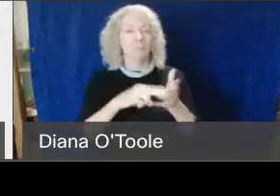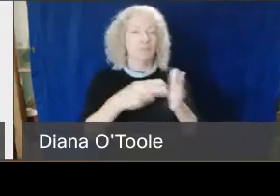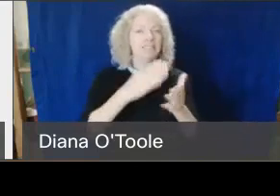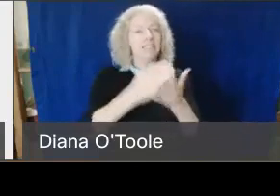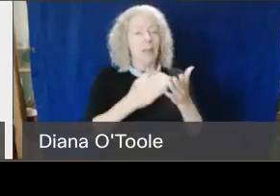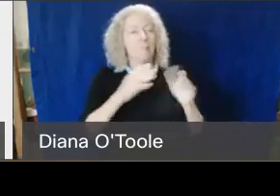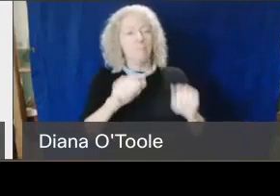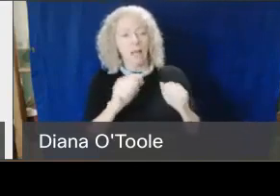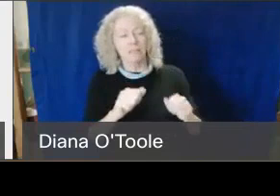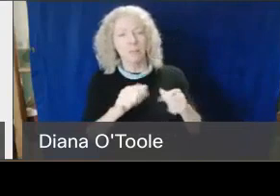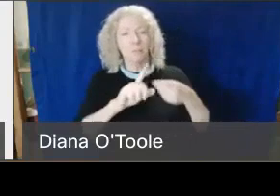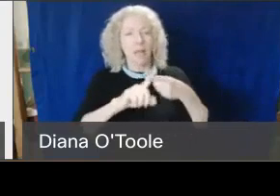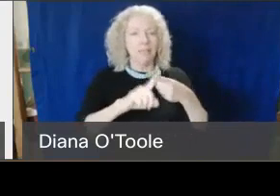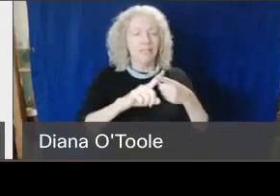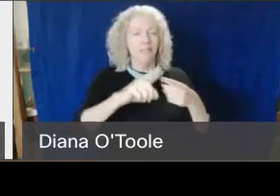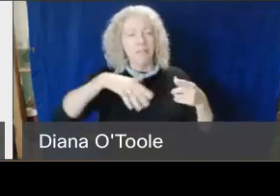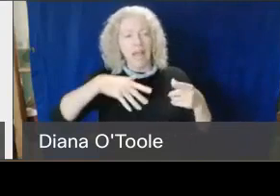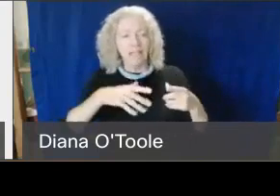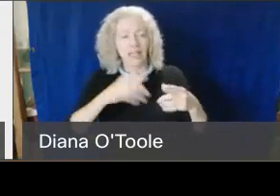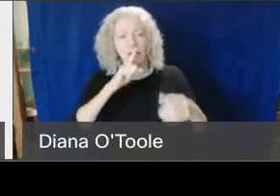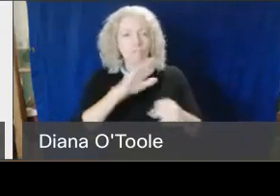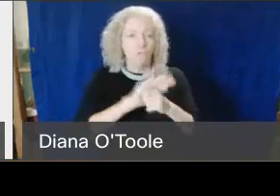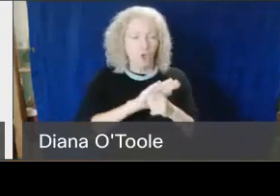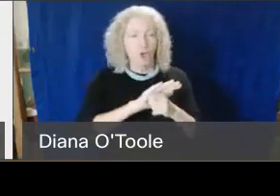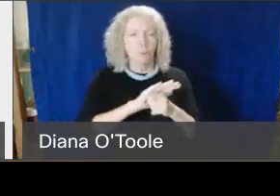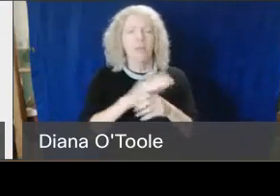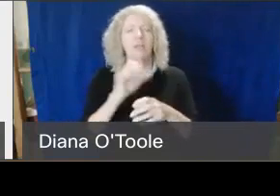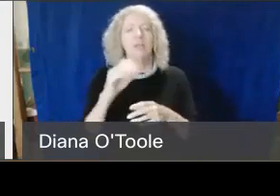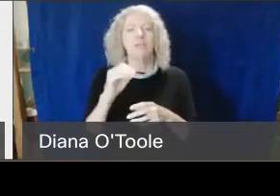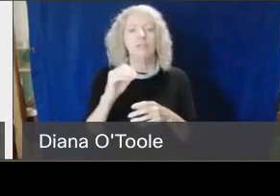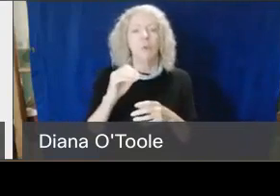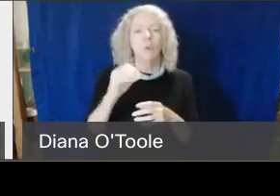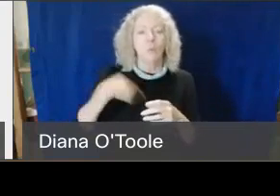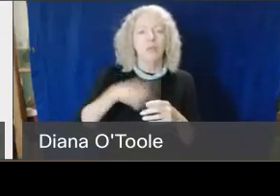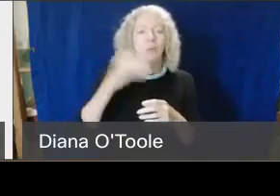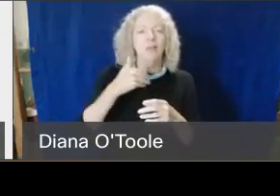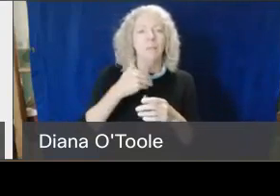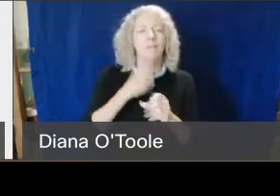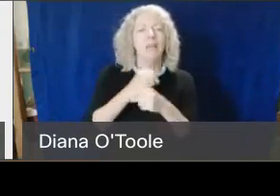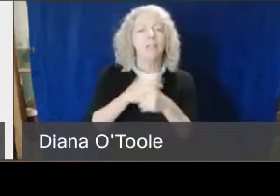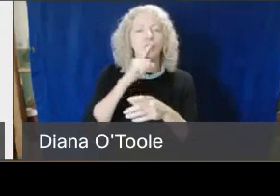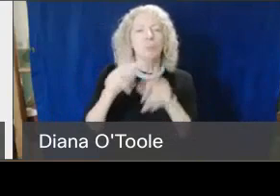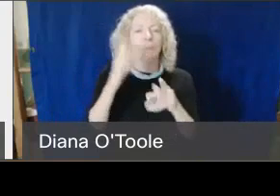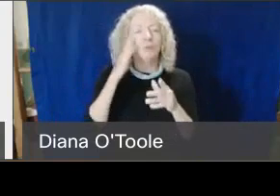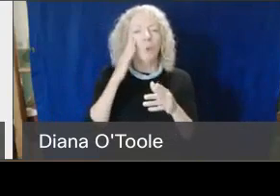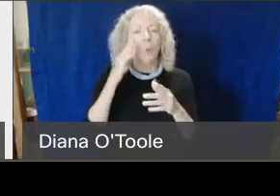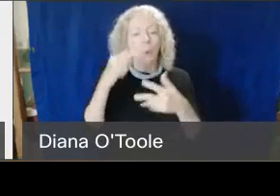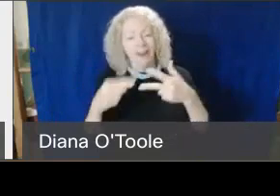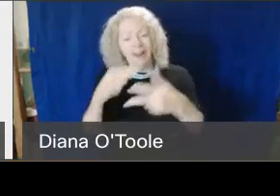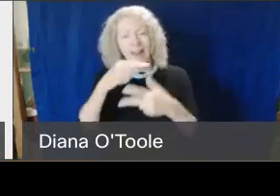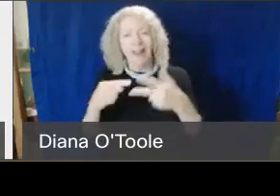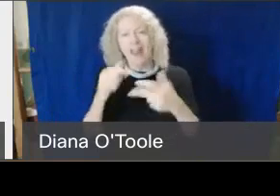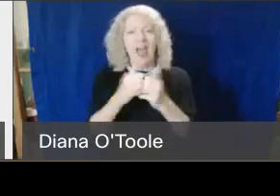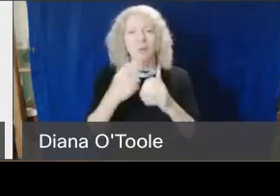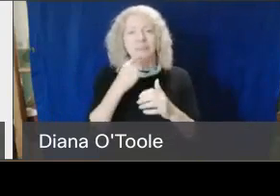symptoms, but we haven't confirmed those. We'll let people know so that they can take the steps that they need to protect